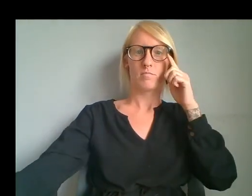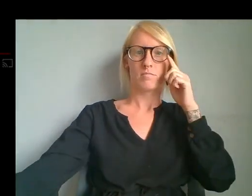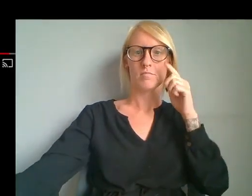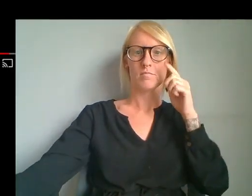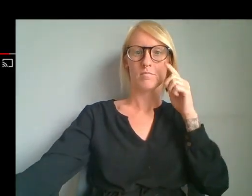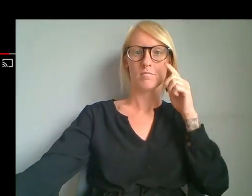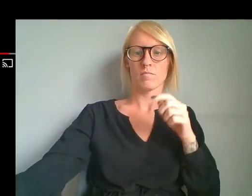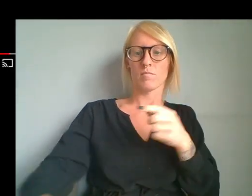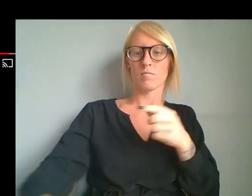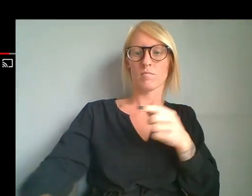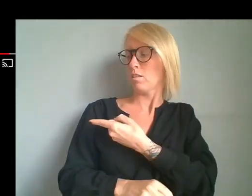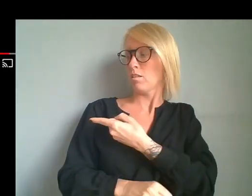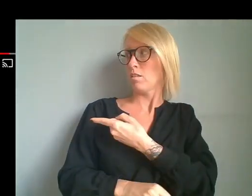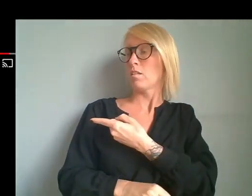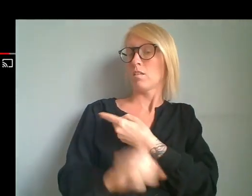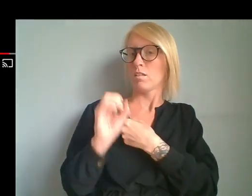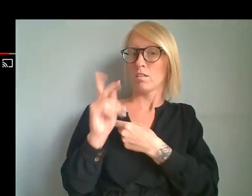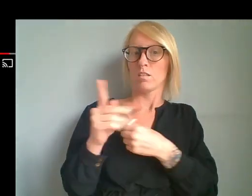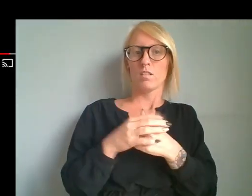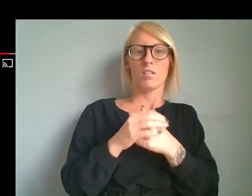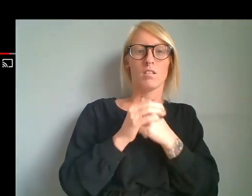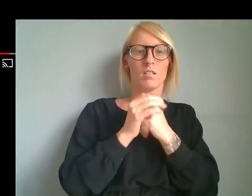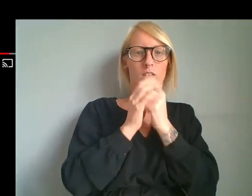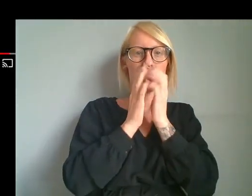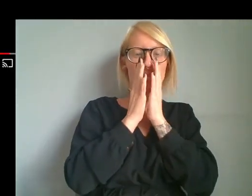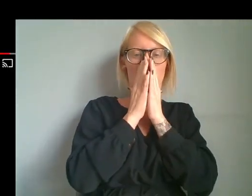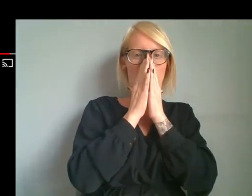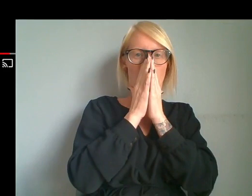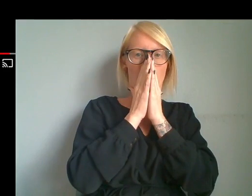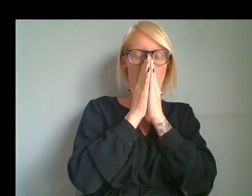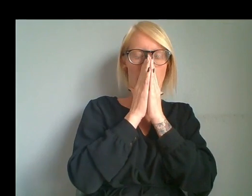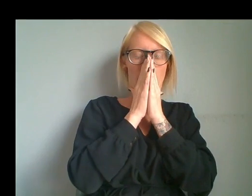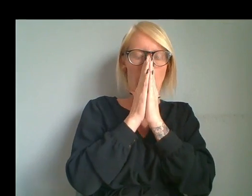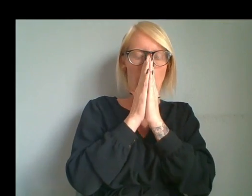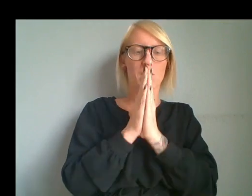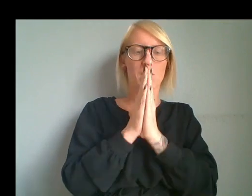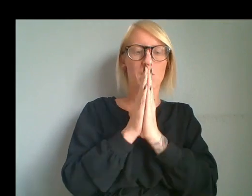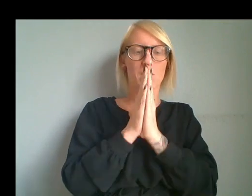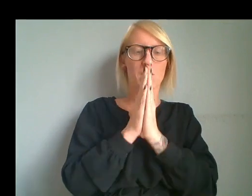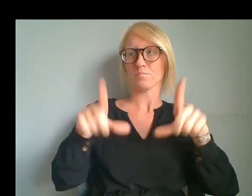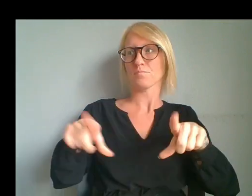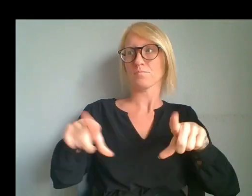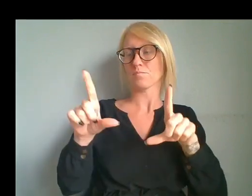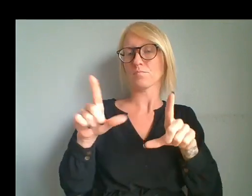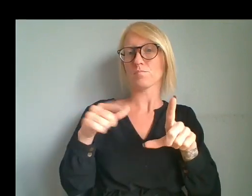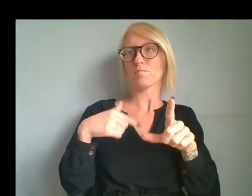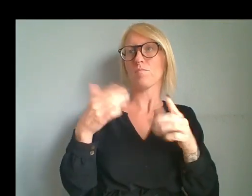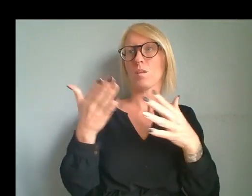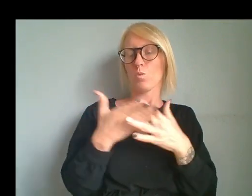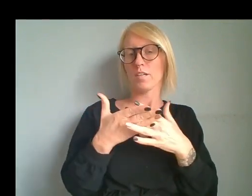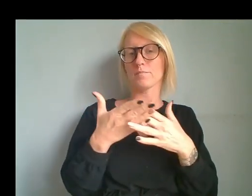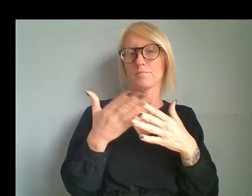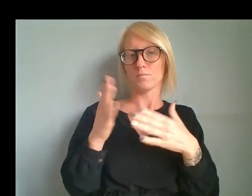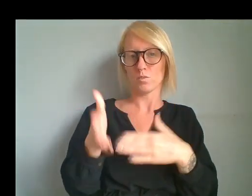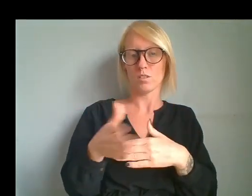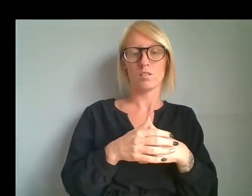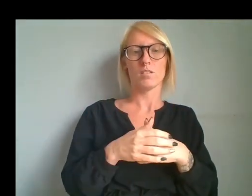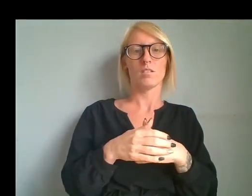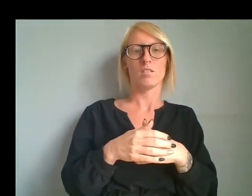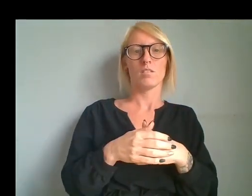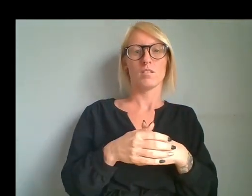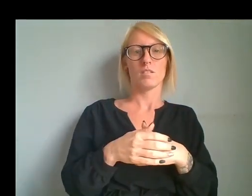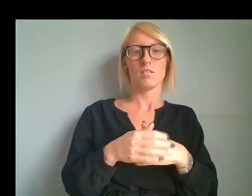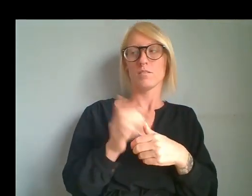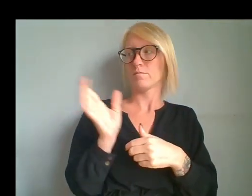Okay, return on investment. I just have a couple more slides and then we'll eat. The return on investment, this is somewhat subjective too.